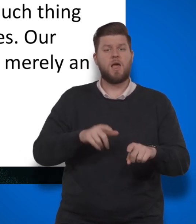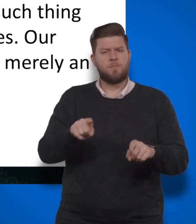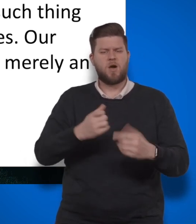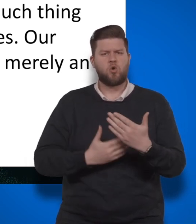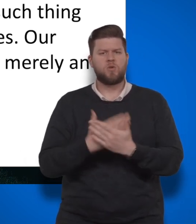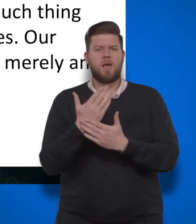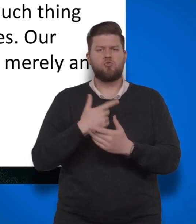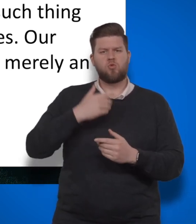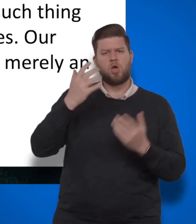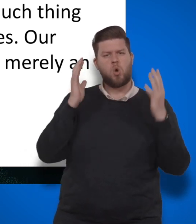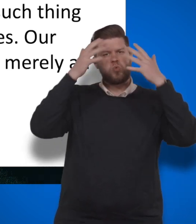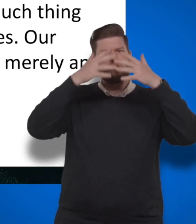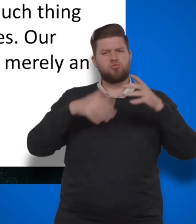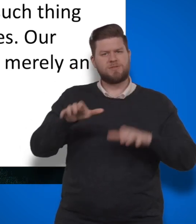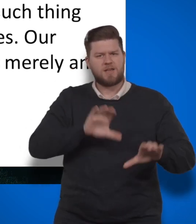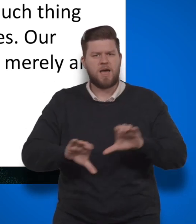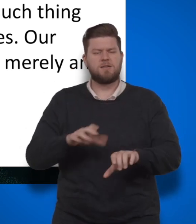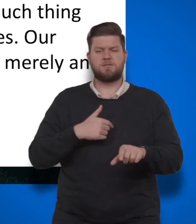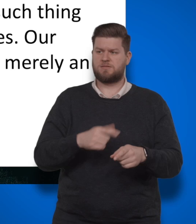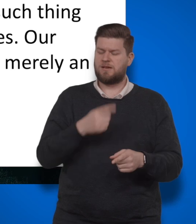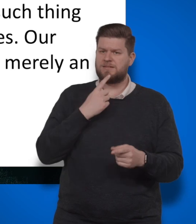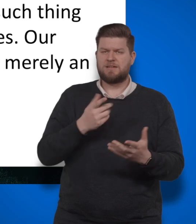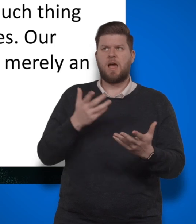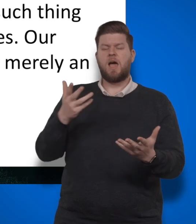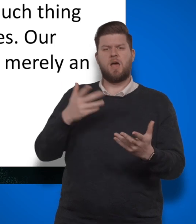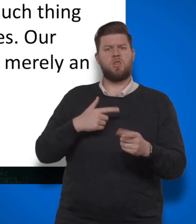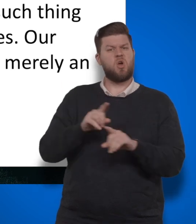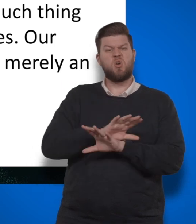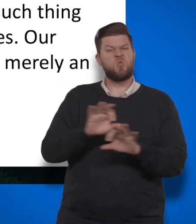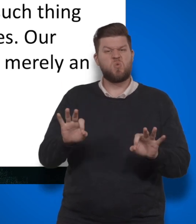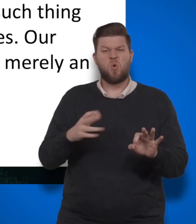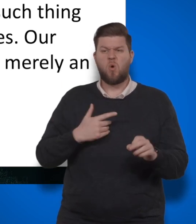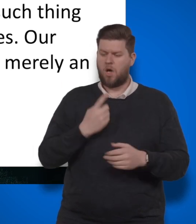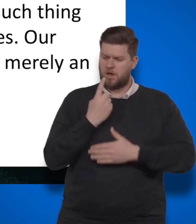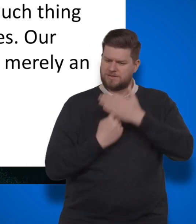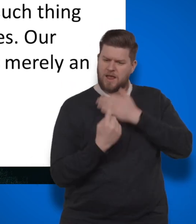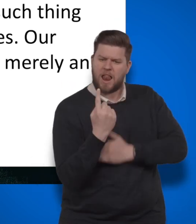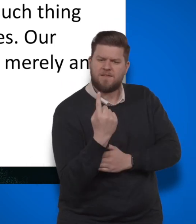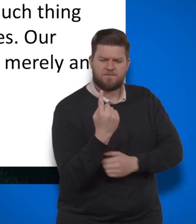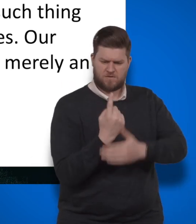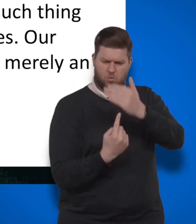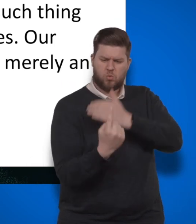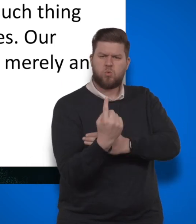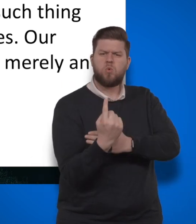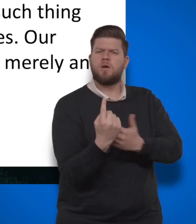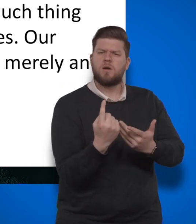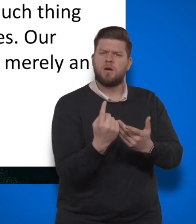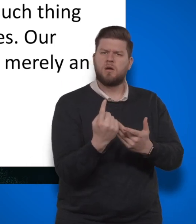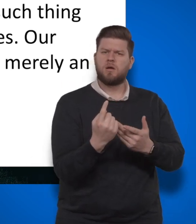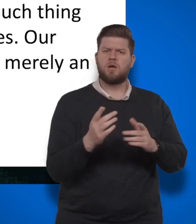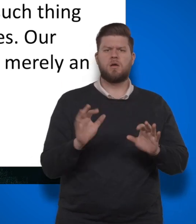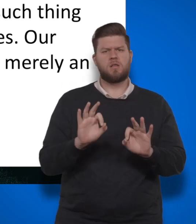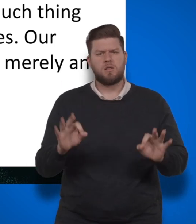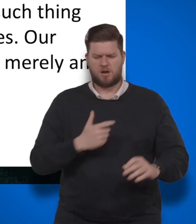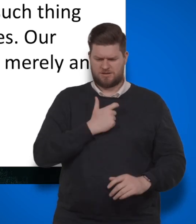says there is no such thing as an internal self making choices. Our sense of being a